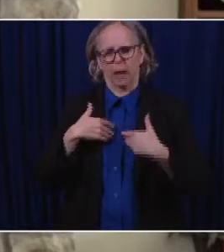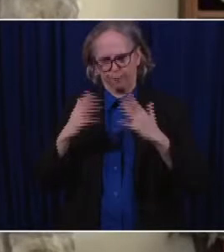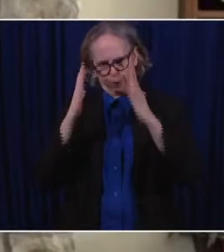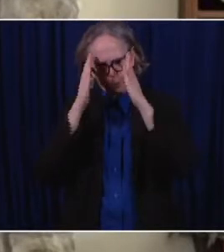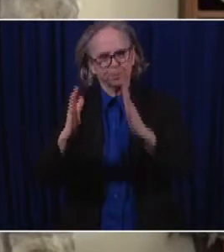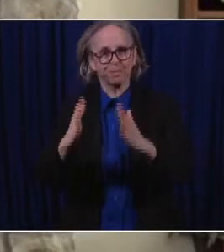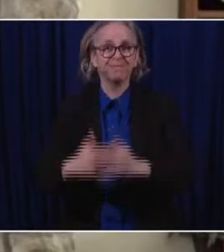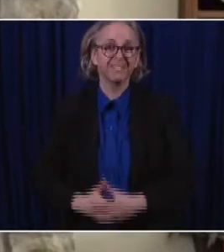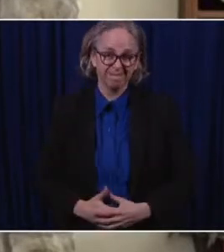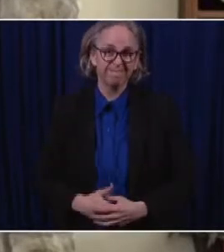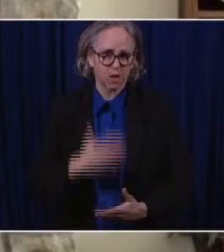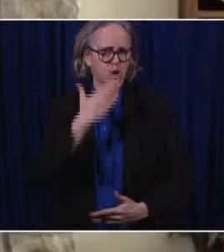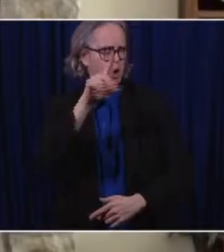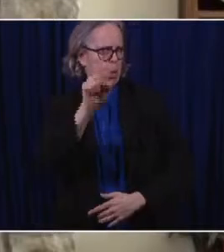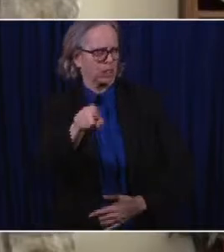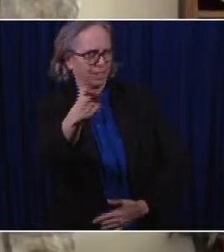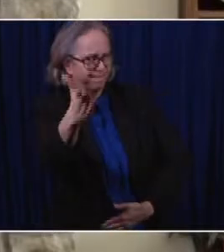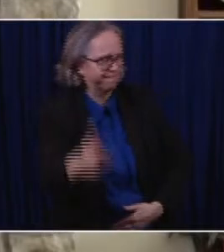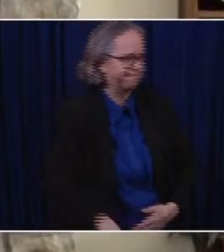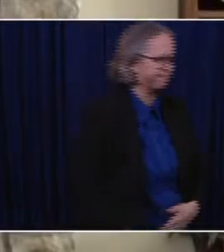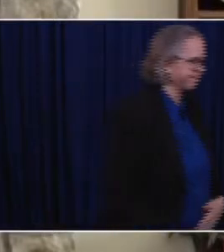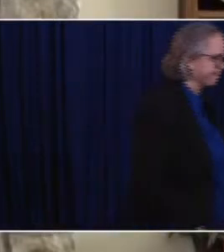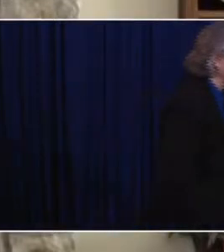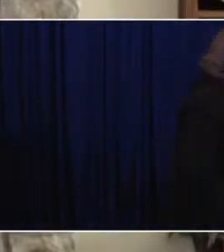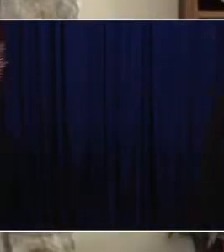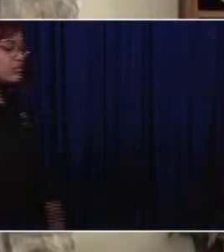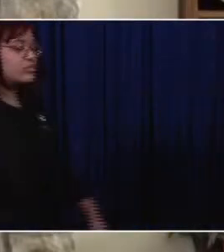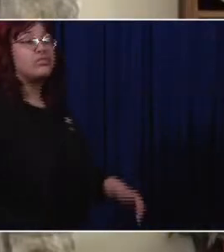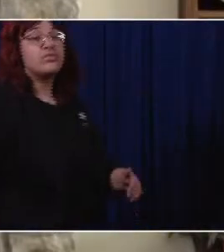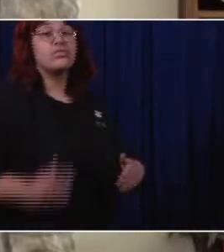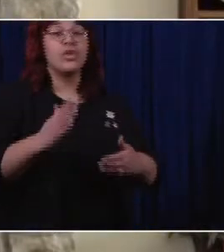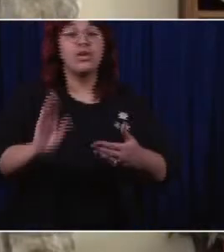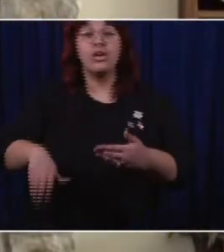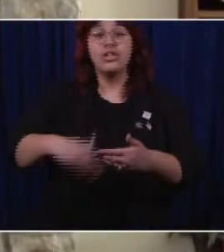Next question is from Marty Schladen at the Ohio Capitol Journal.